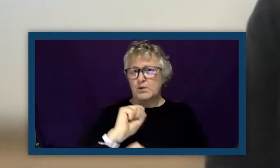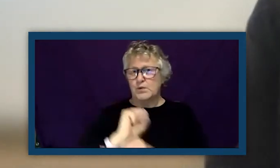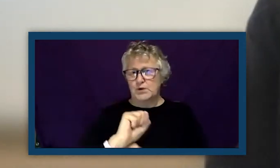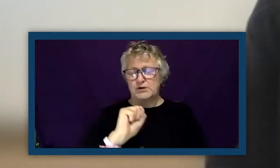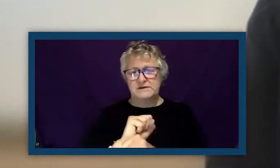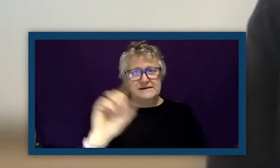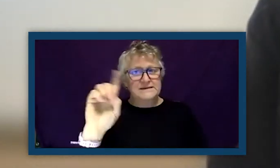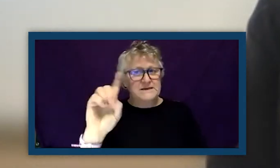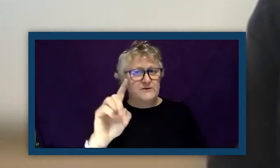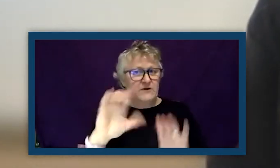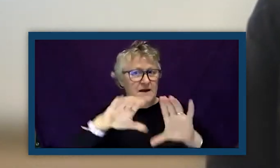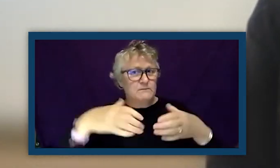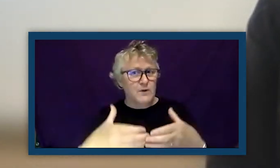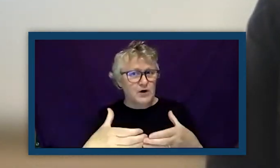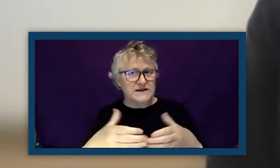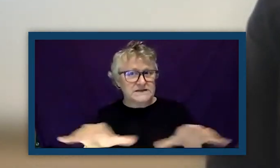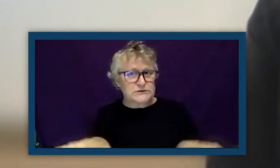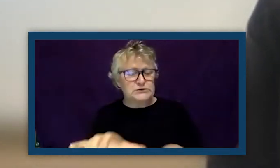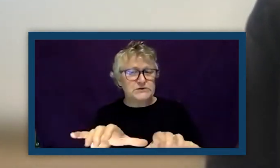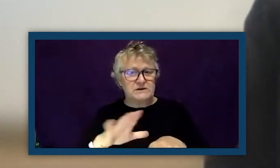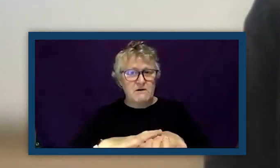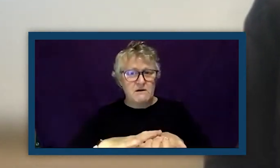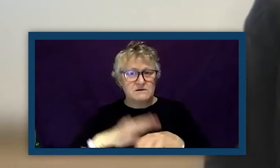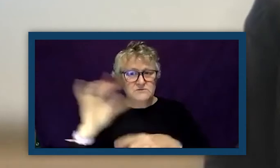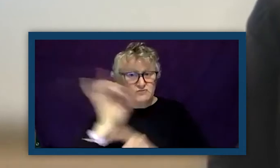doing on trauma and resiliency. And